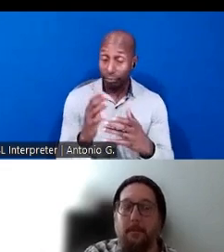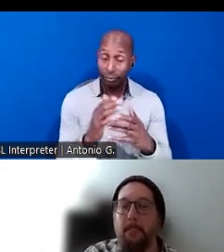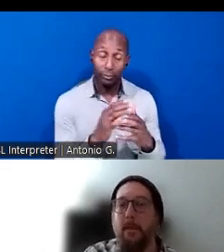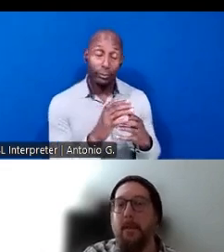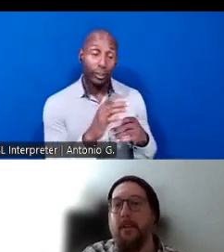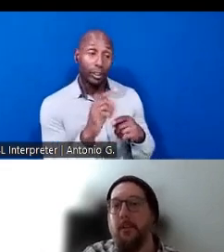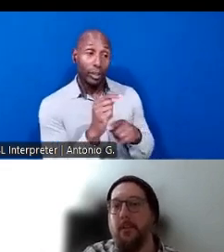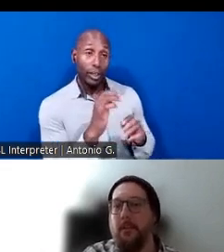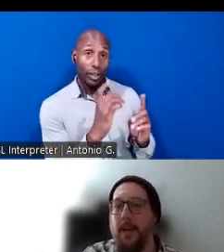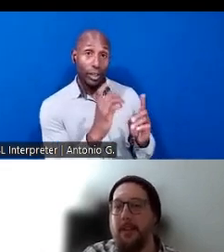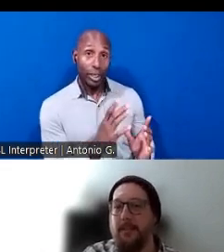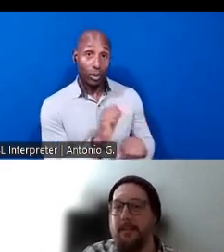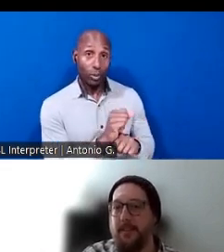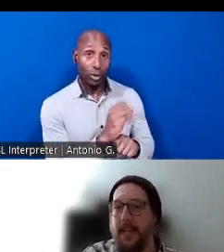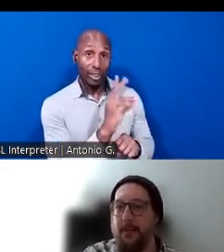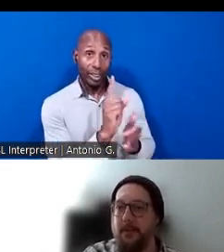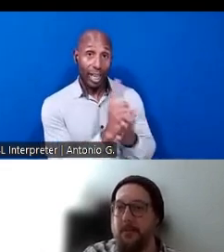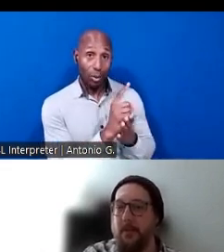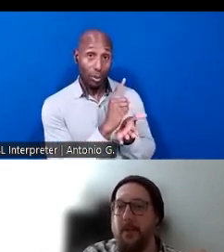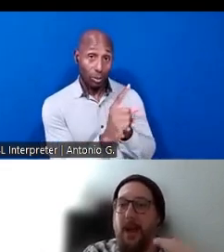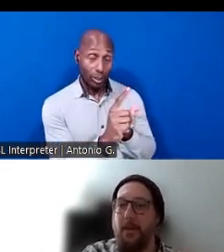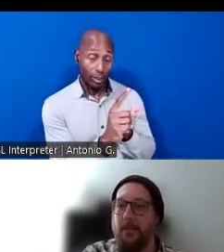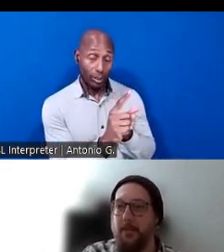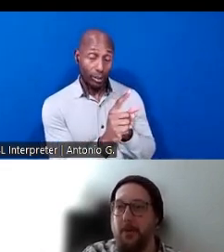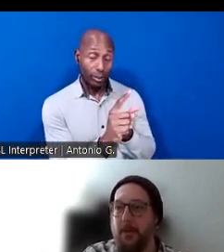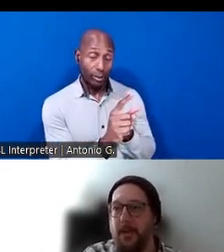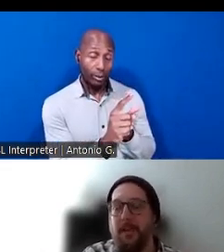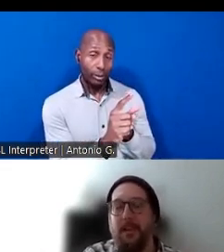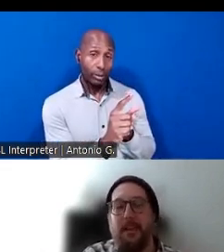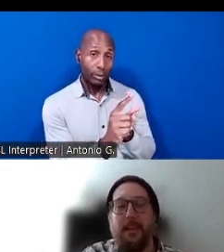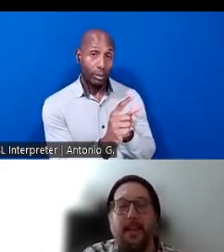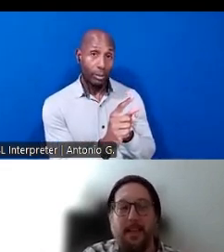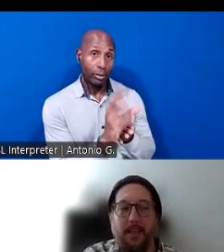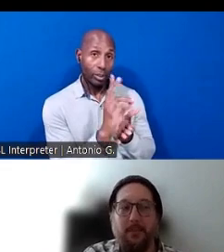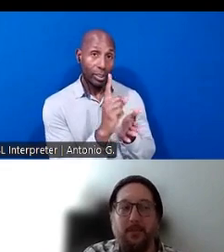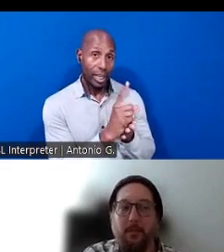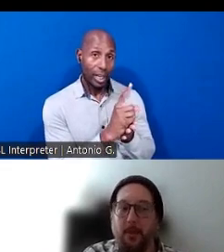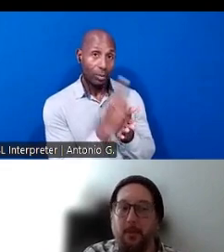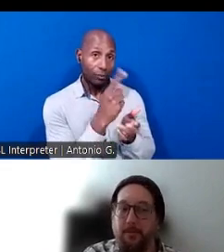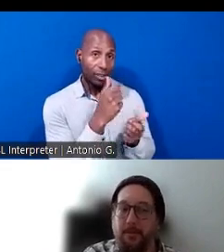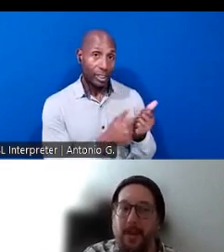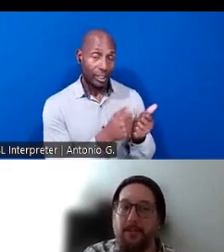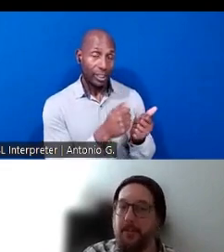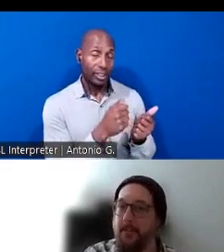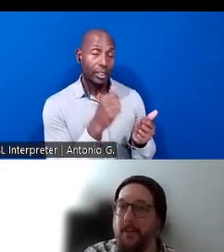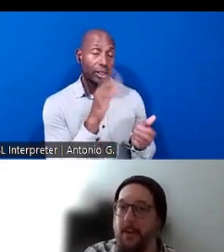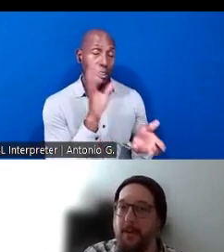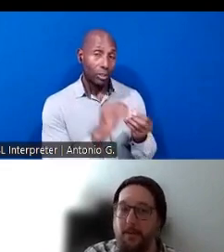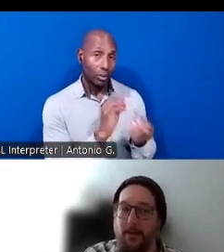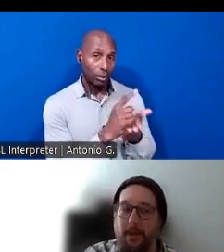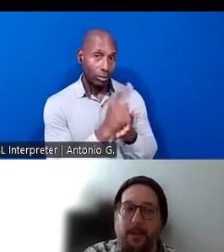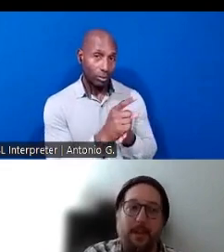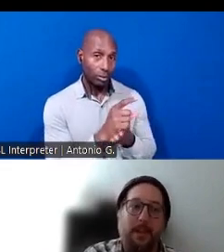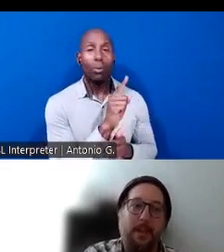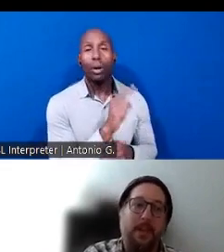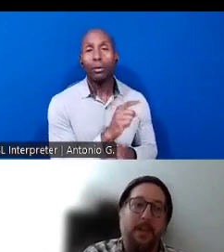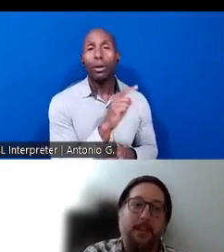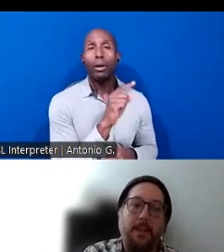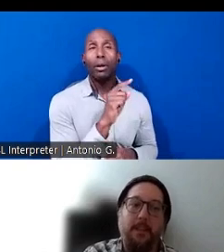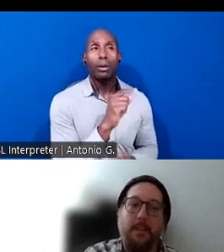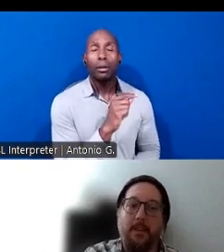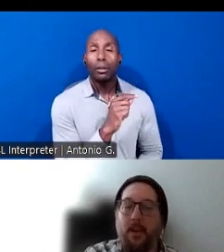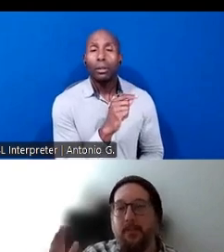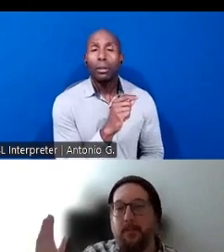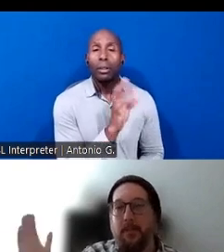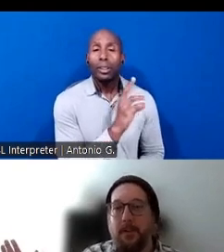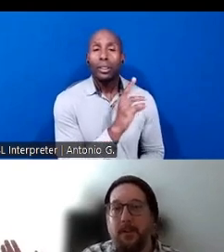week, you're going to do that 6 hours per how much per week. That gives you the 0.15, 6 divided by 40. And